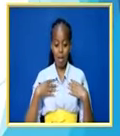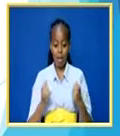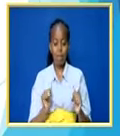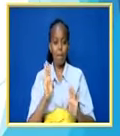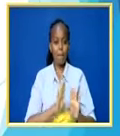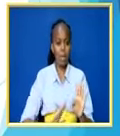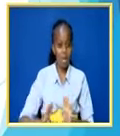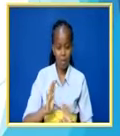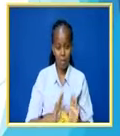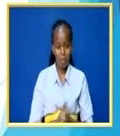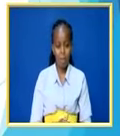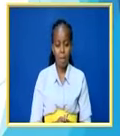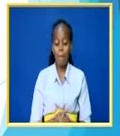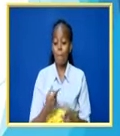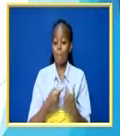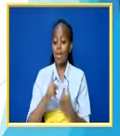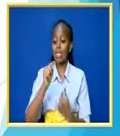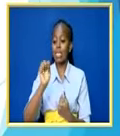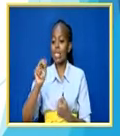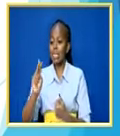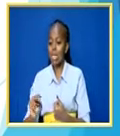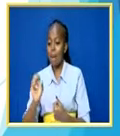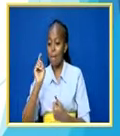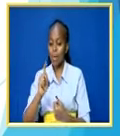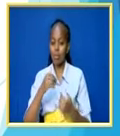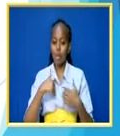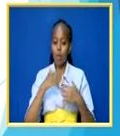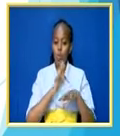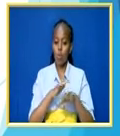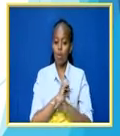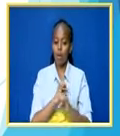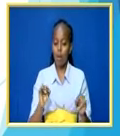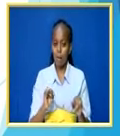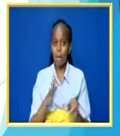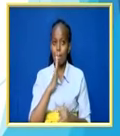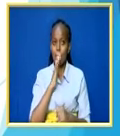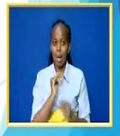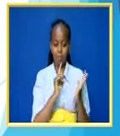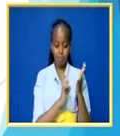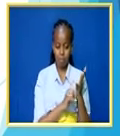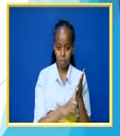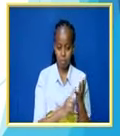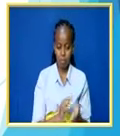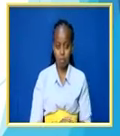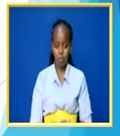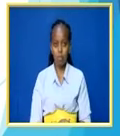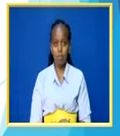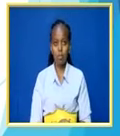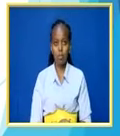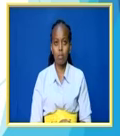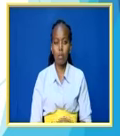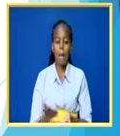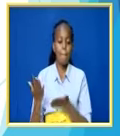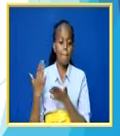Okay. Adolescents should maintain good grooming by the first one, taking a